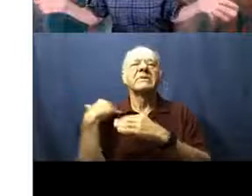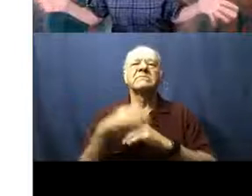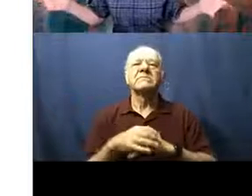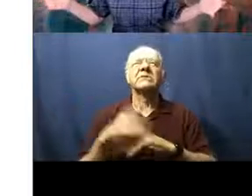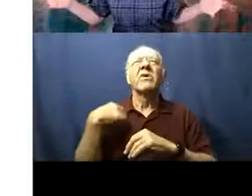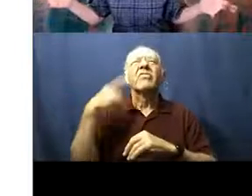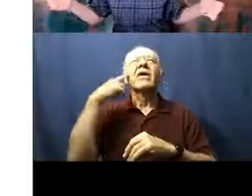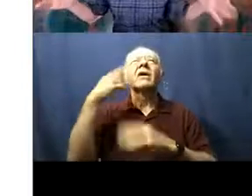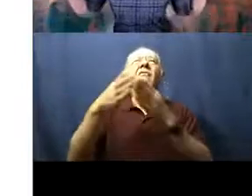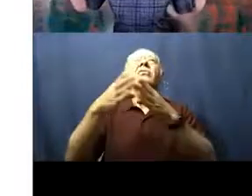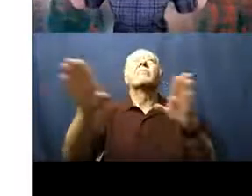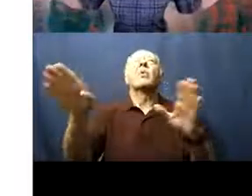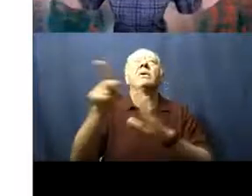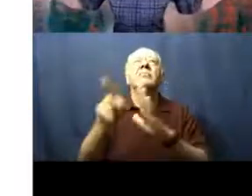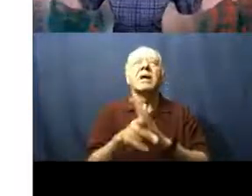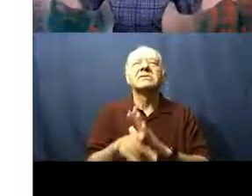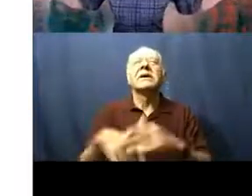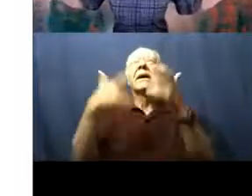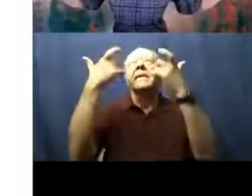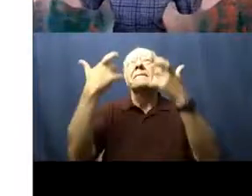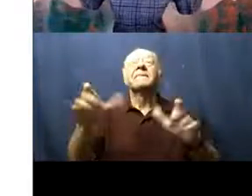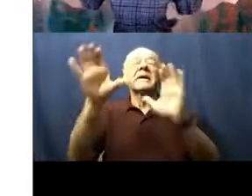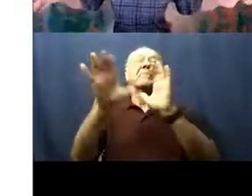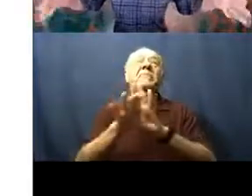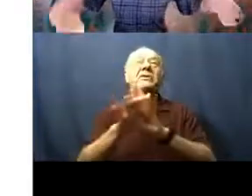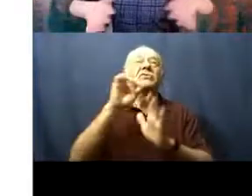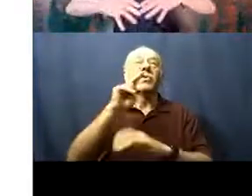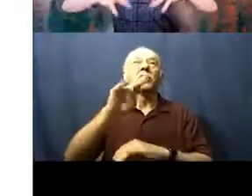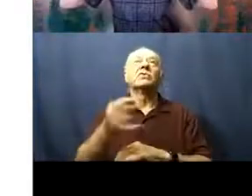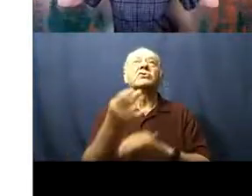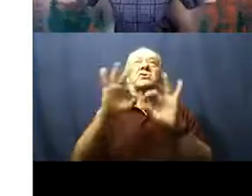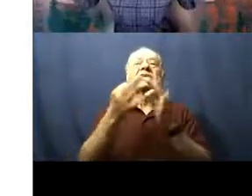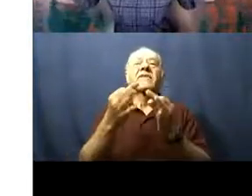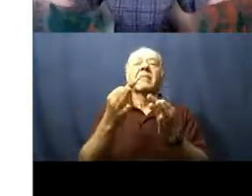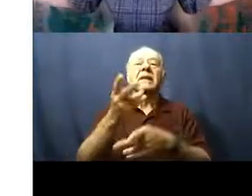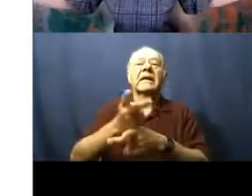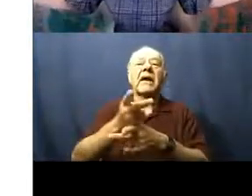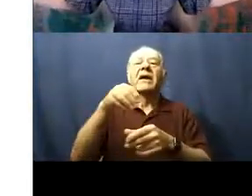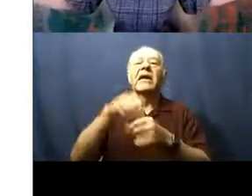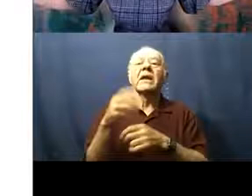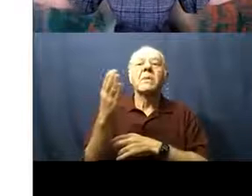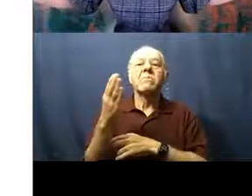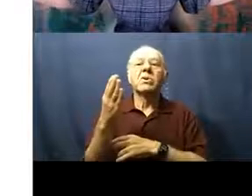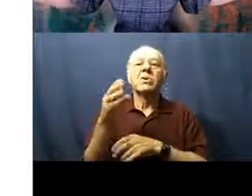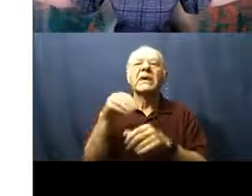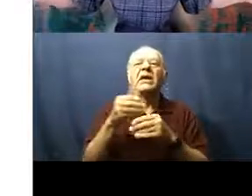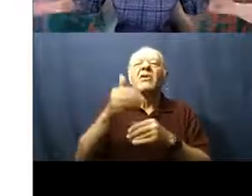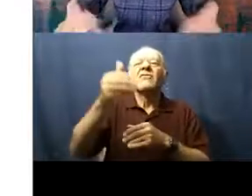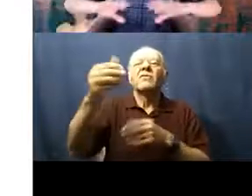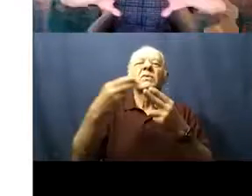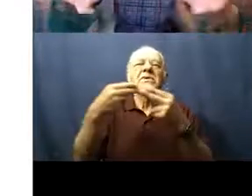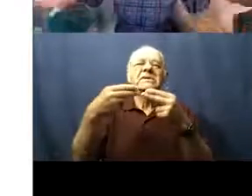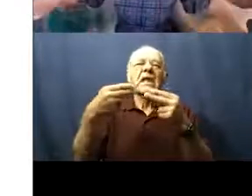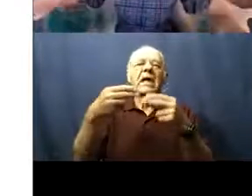broad set of policy and the big picture for NJ Family Care in blue, in a couple of these slides to come,